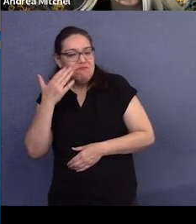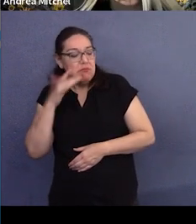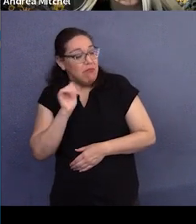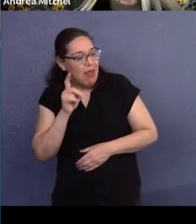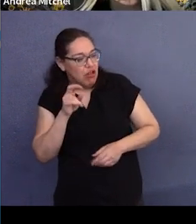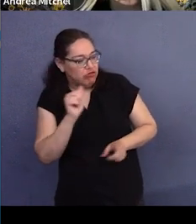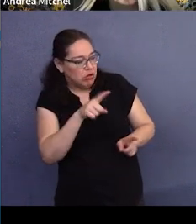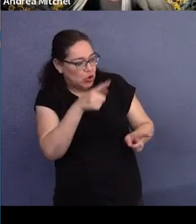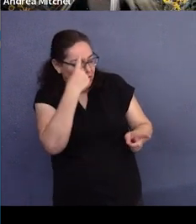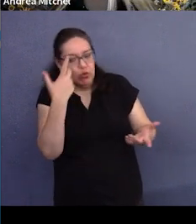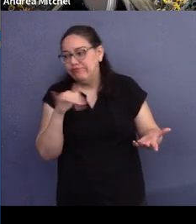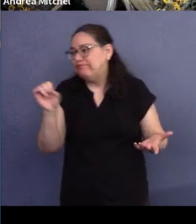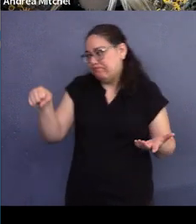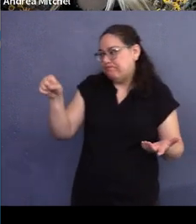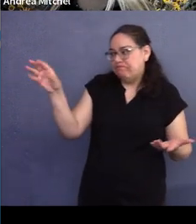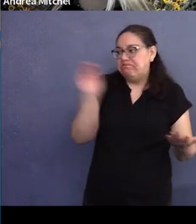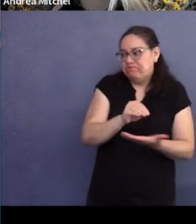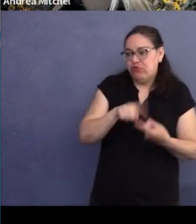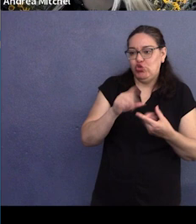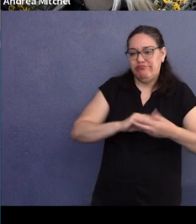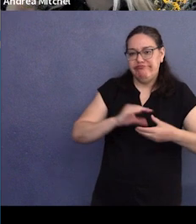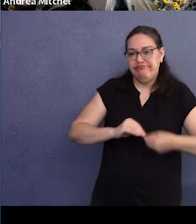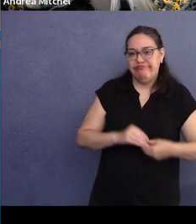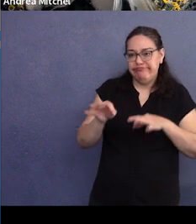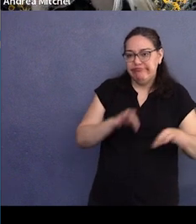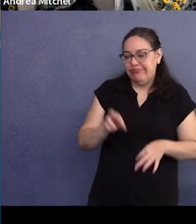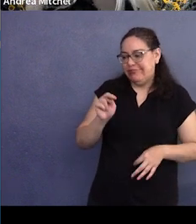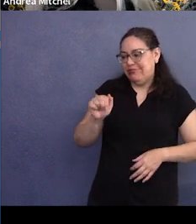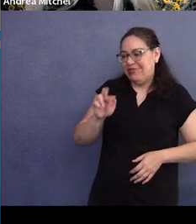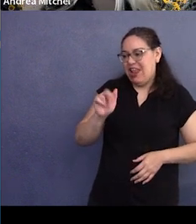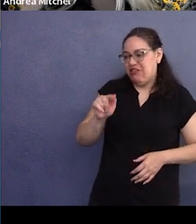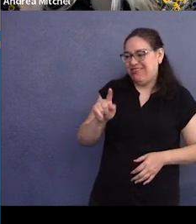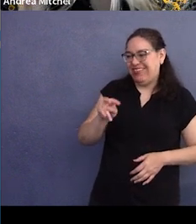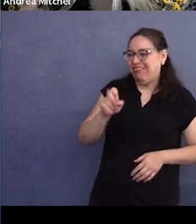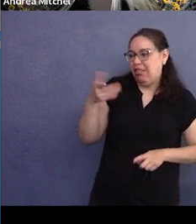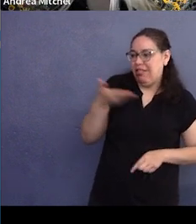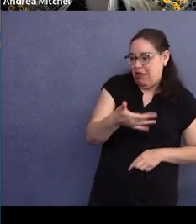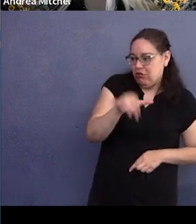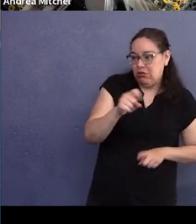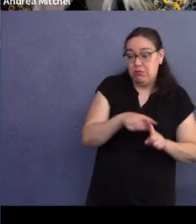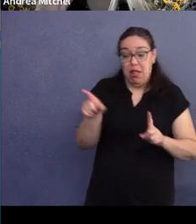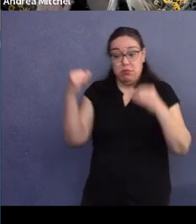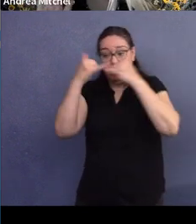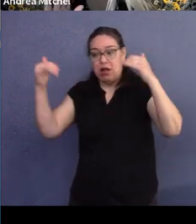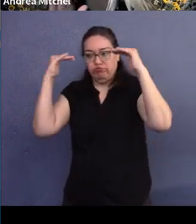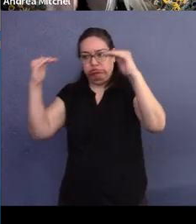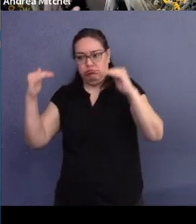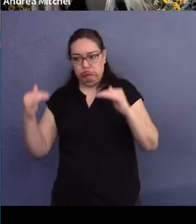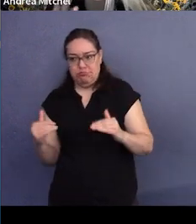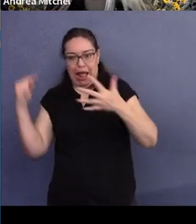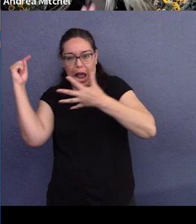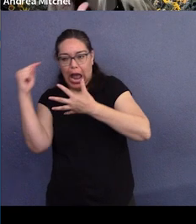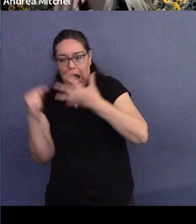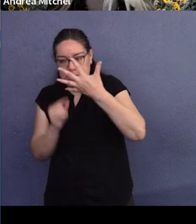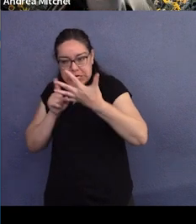Yeah, I would put it in the narrative, but I wouldn't put it as a line item in there, because the